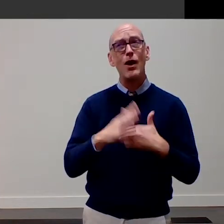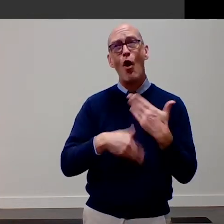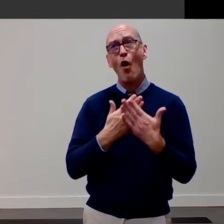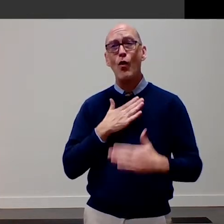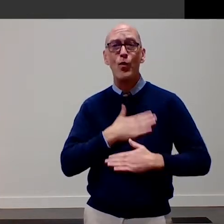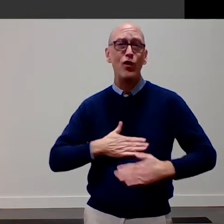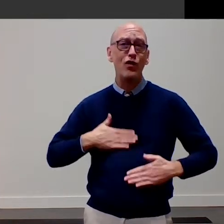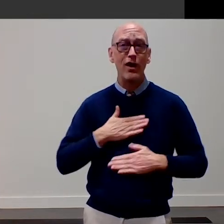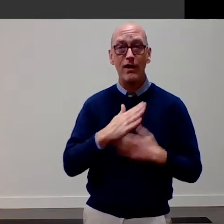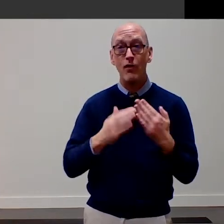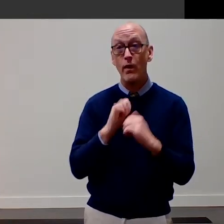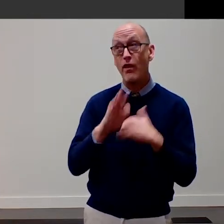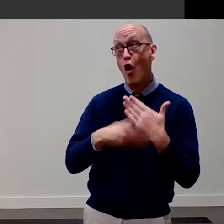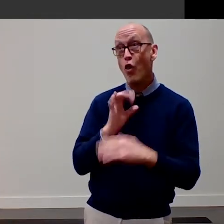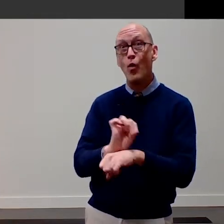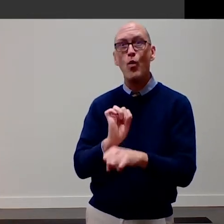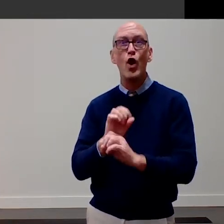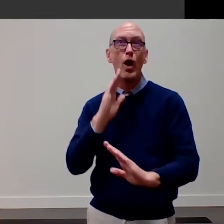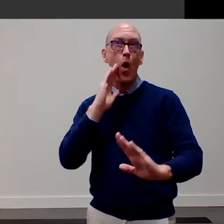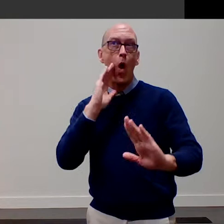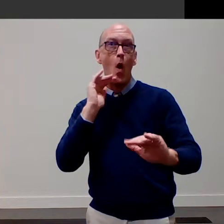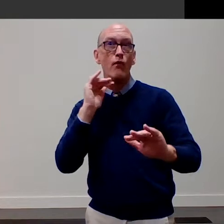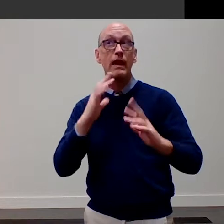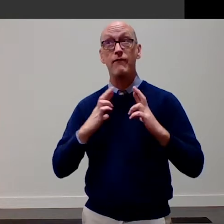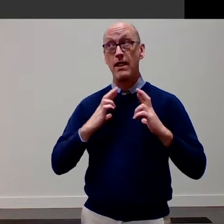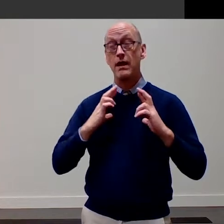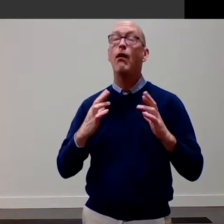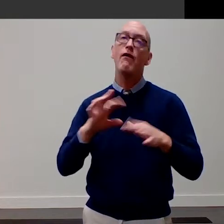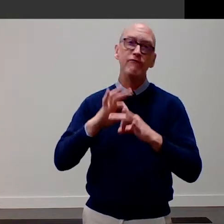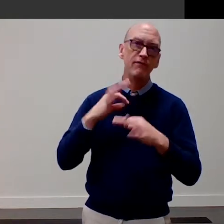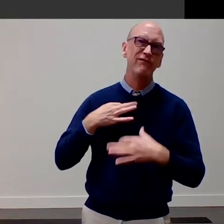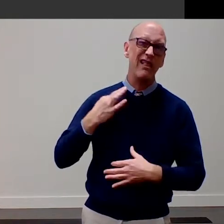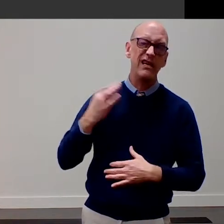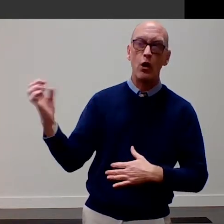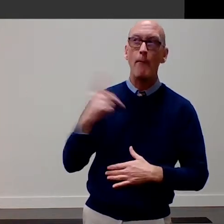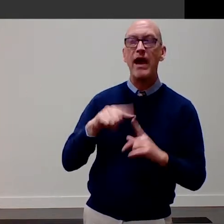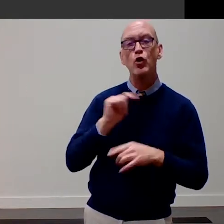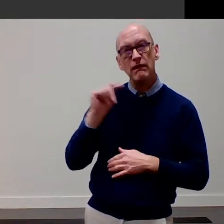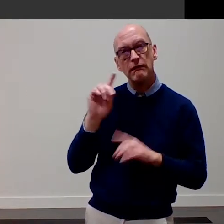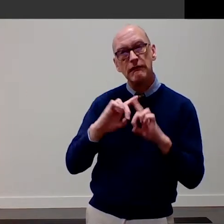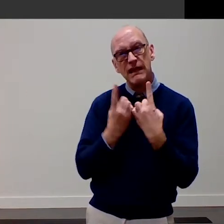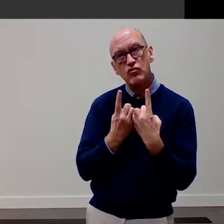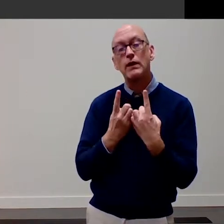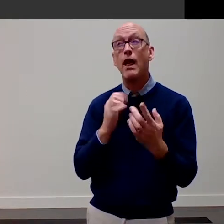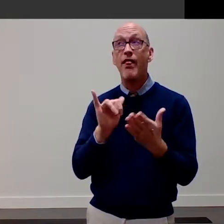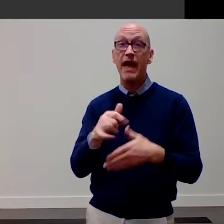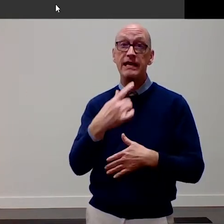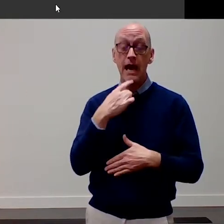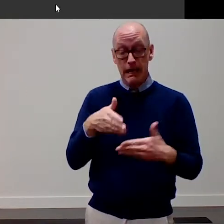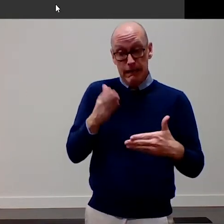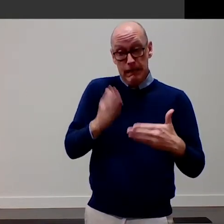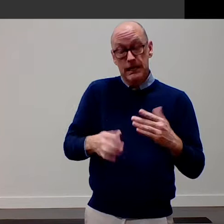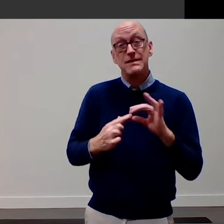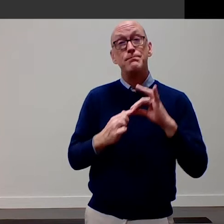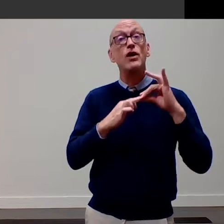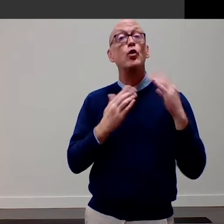TPS and wish them well, and hopefully they continue to volunteer and come back to the district to do good things. So with that said, this concludes the